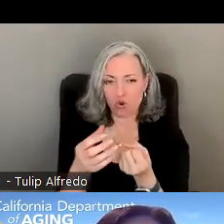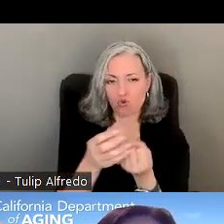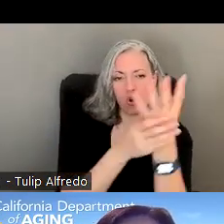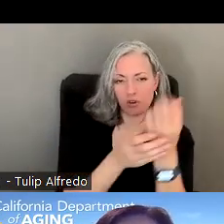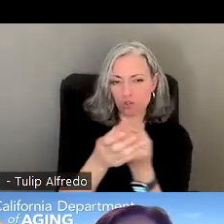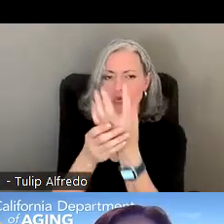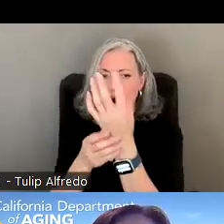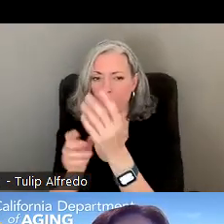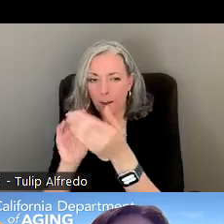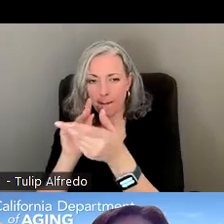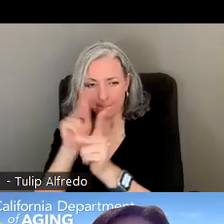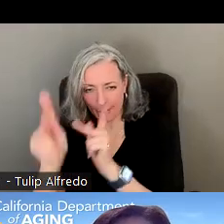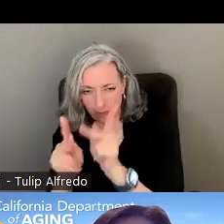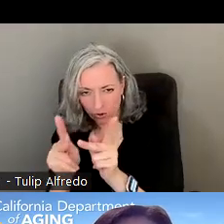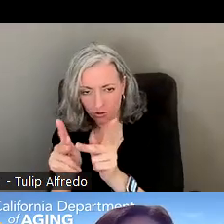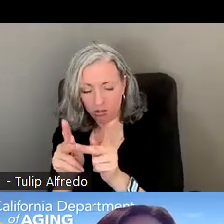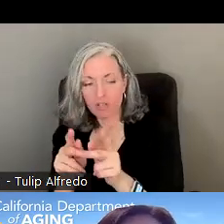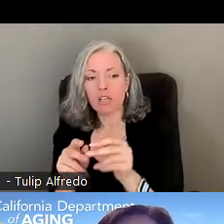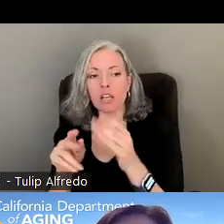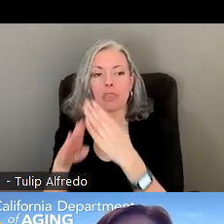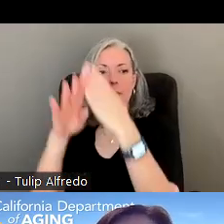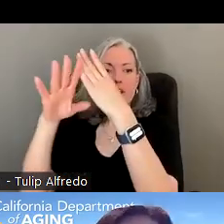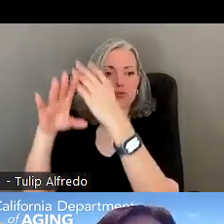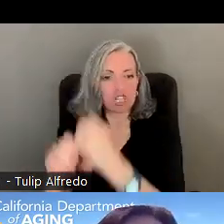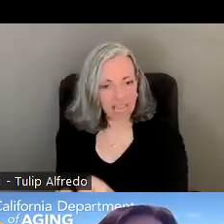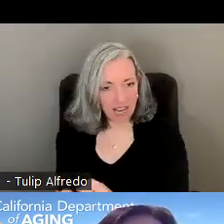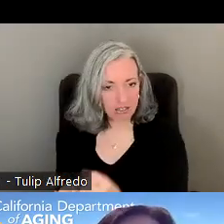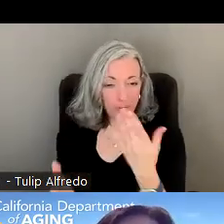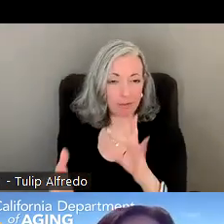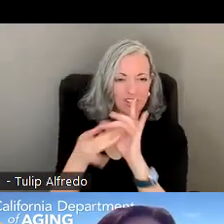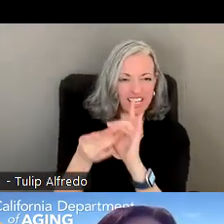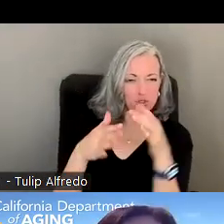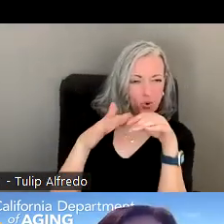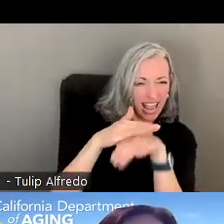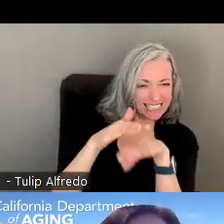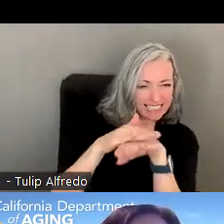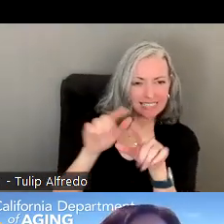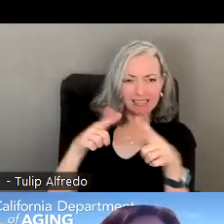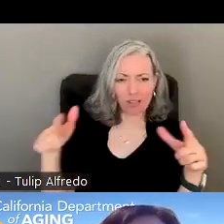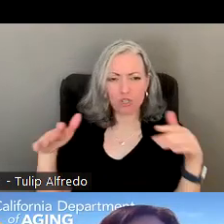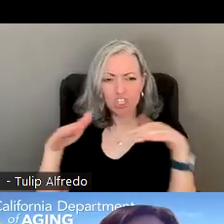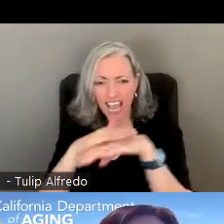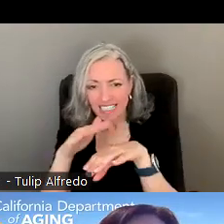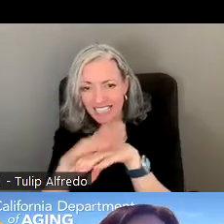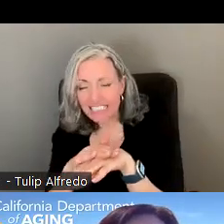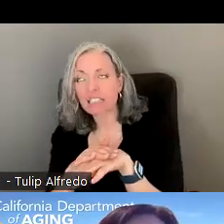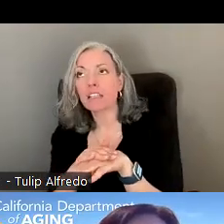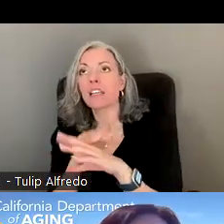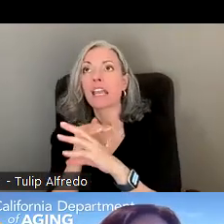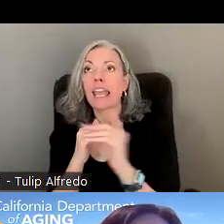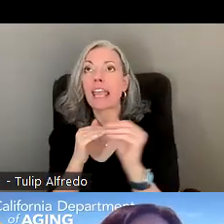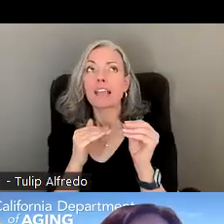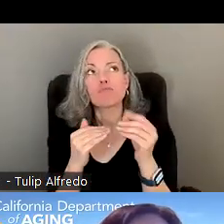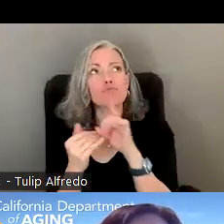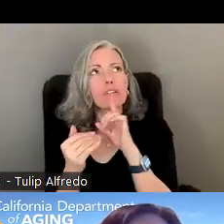are arising, the ongoing barriers, whether it's related to access, language access, and